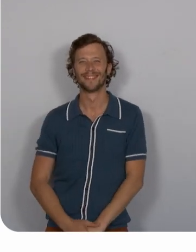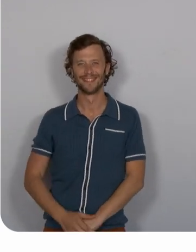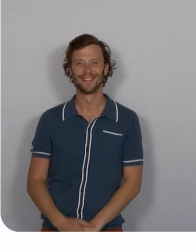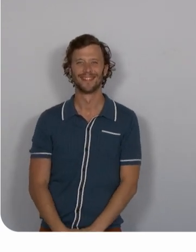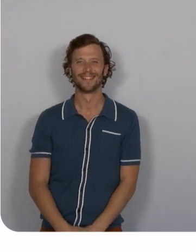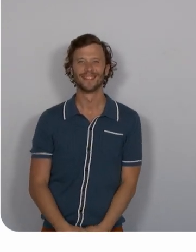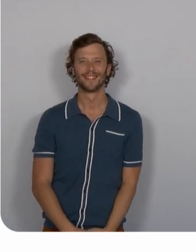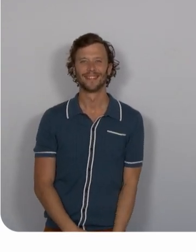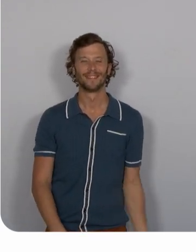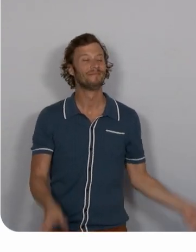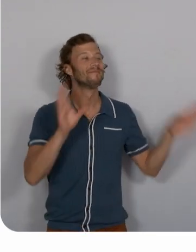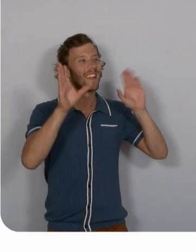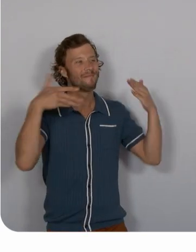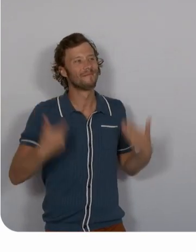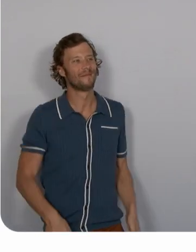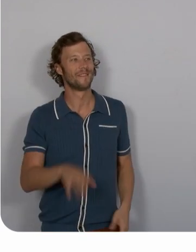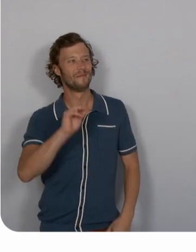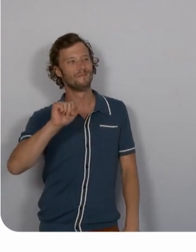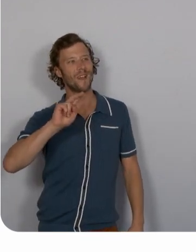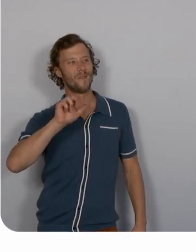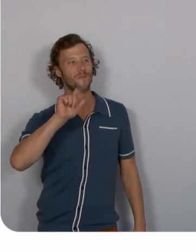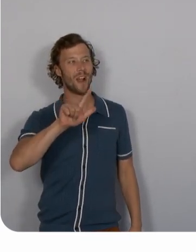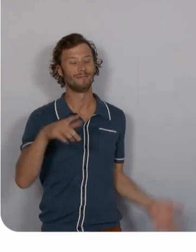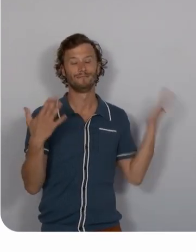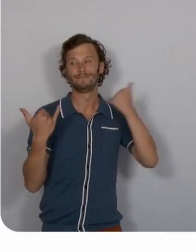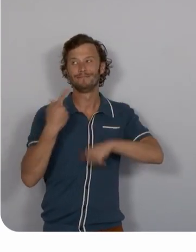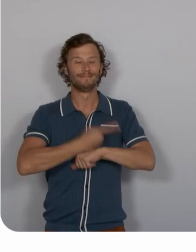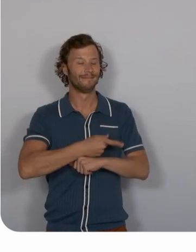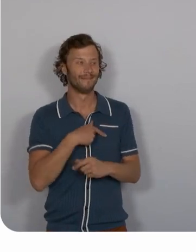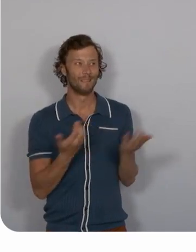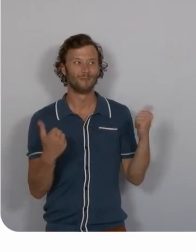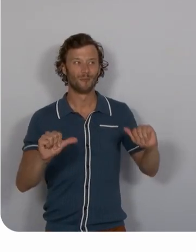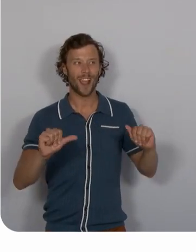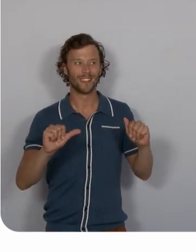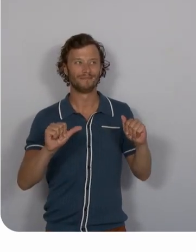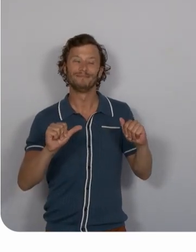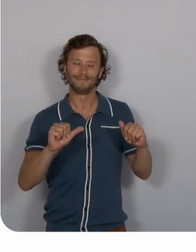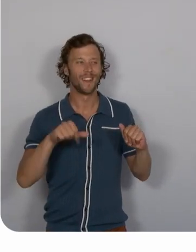Hey guys, it's Manuel here, and I'm going to try the Quest 3 for the first time.